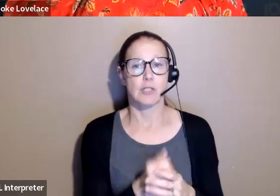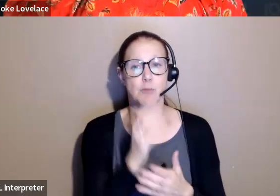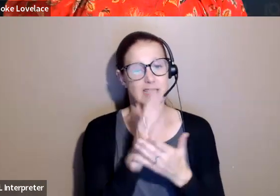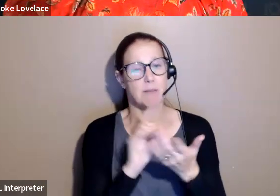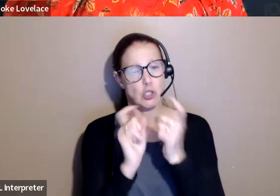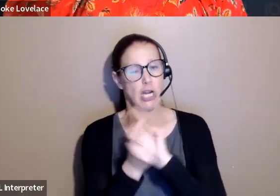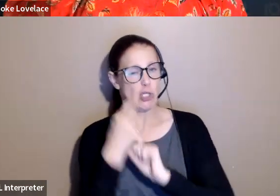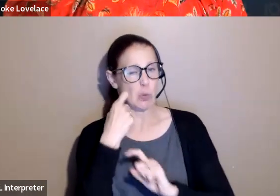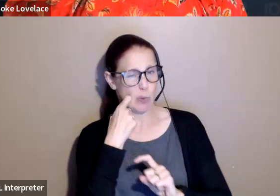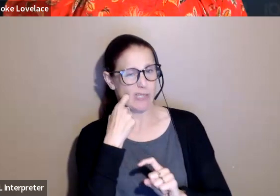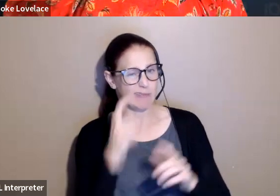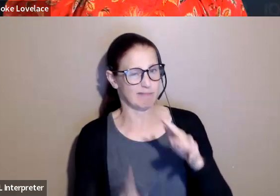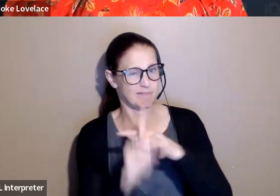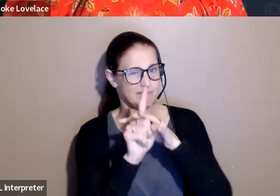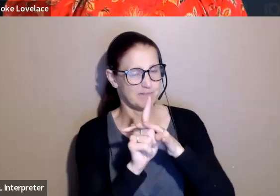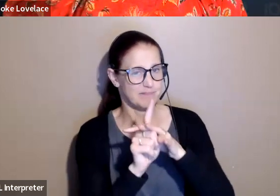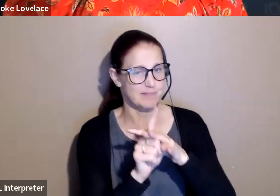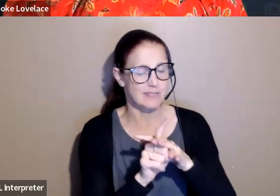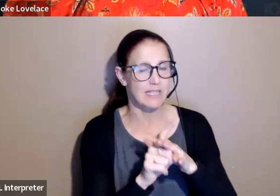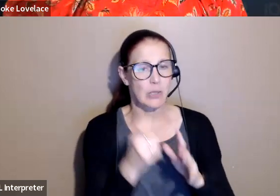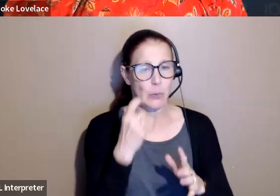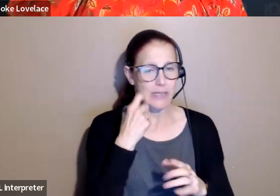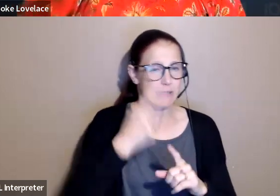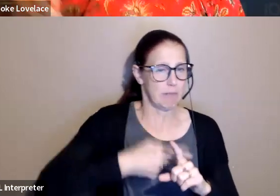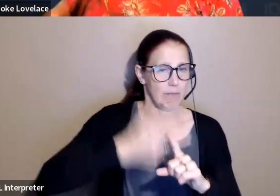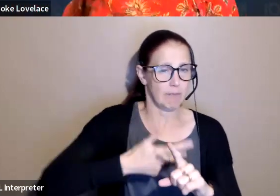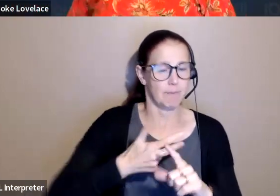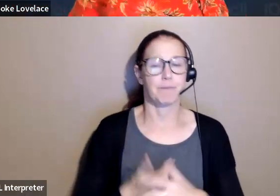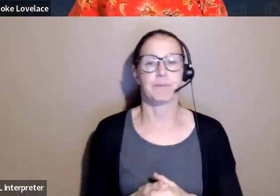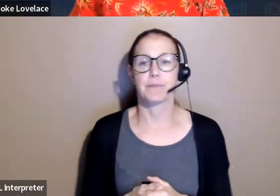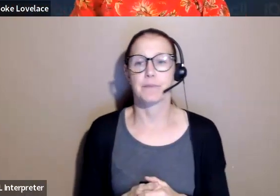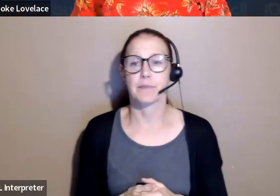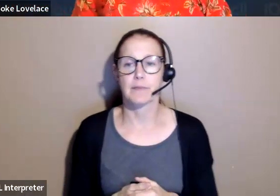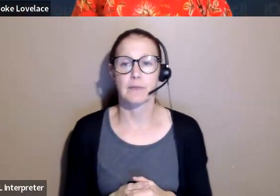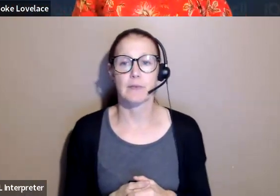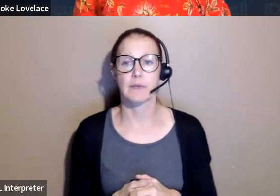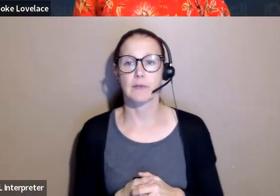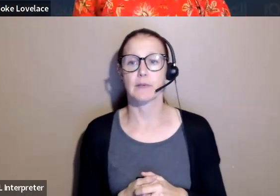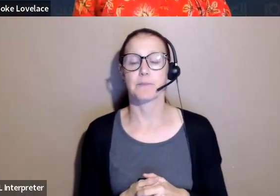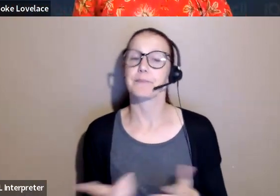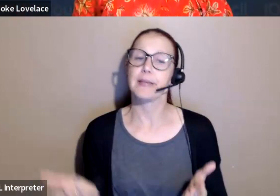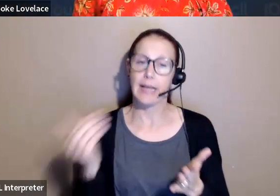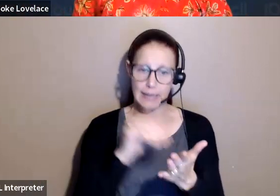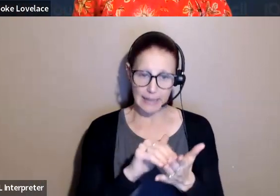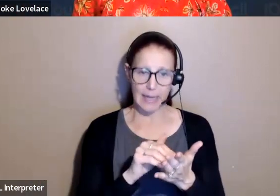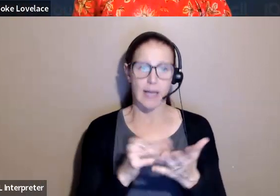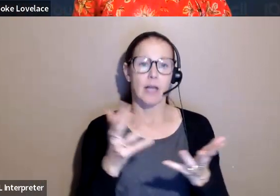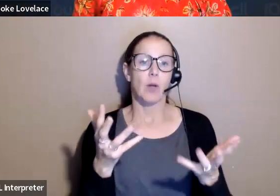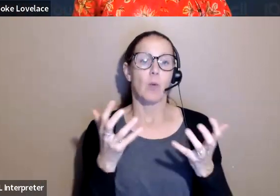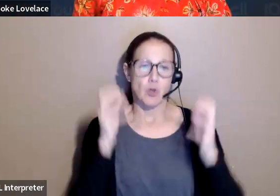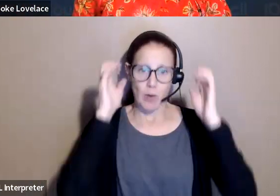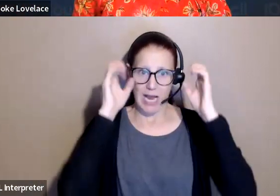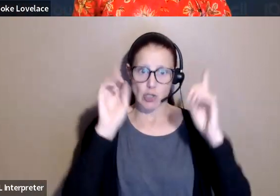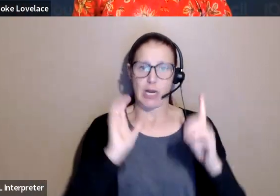changes that have come about in recent months. So we are, again, wanting to educate